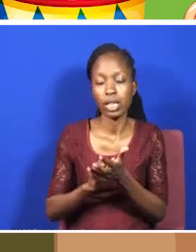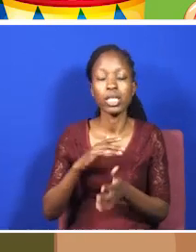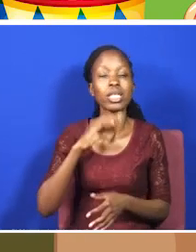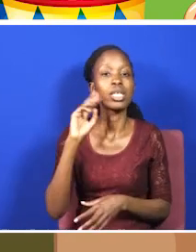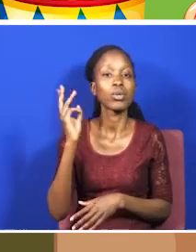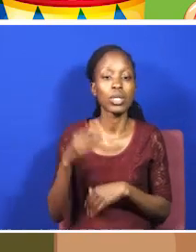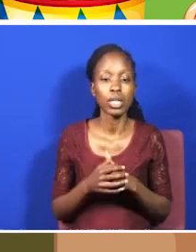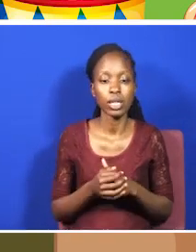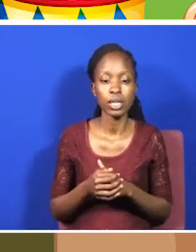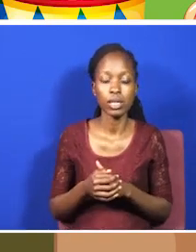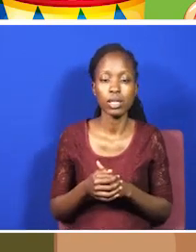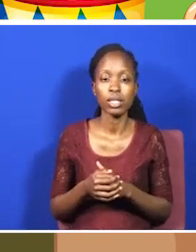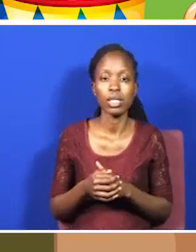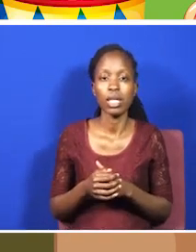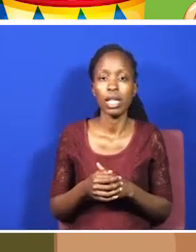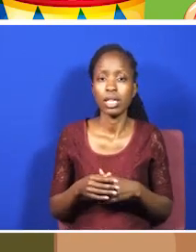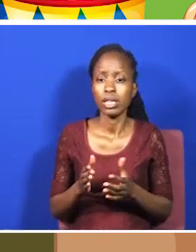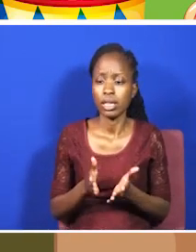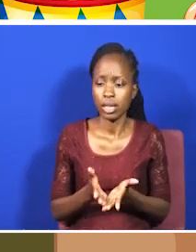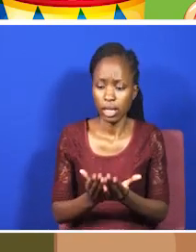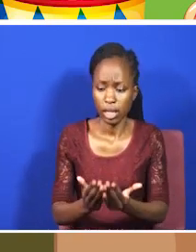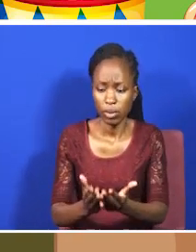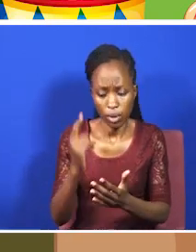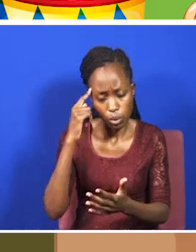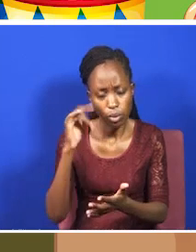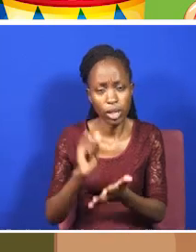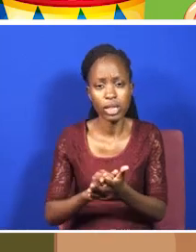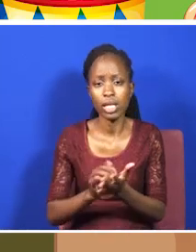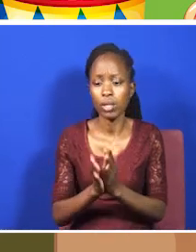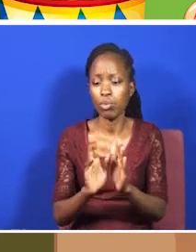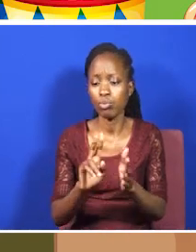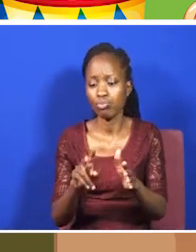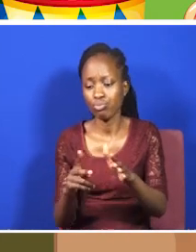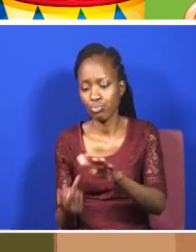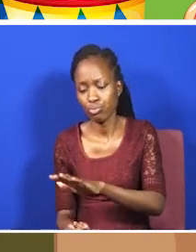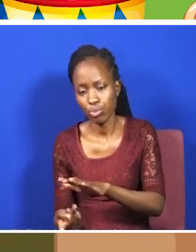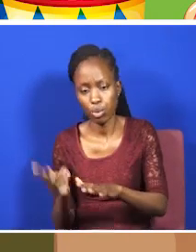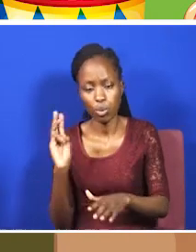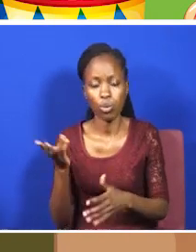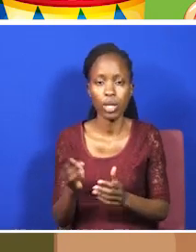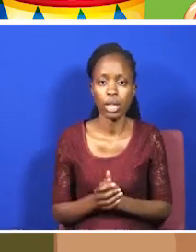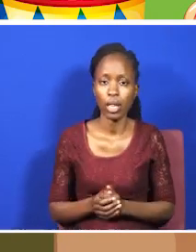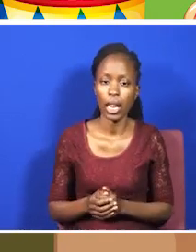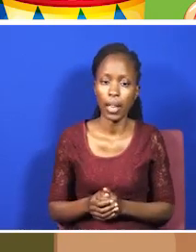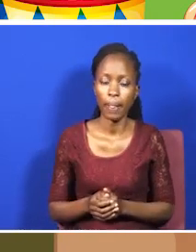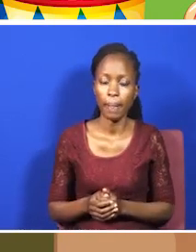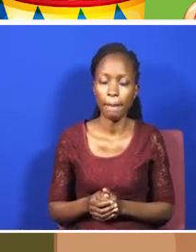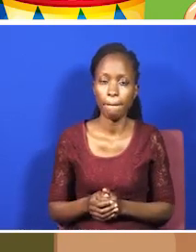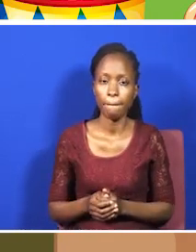disciples were afraid. They thought they were going to die. They thought the boat will